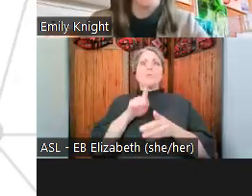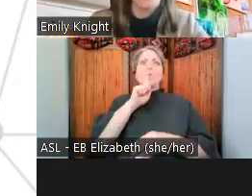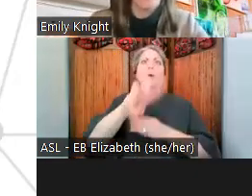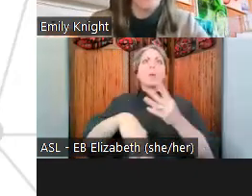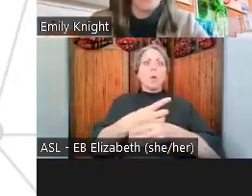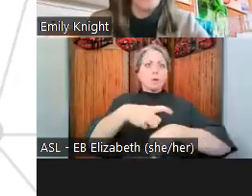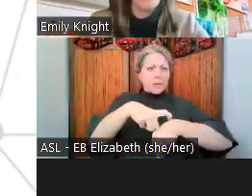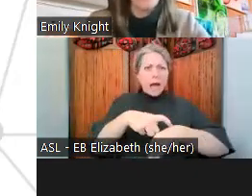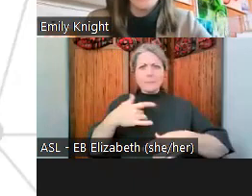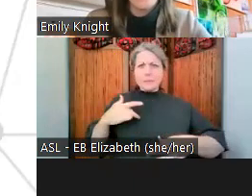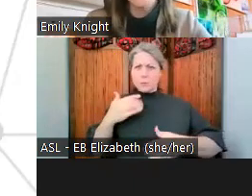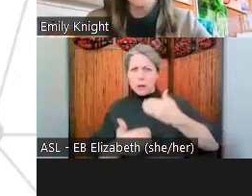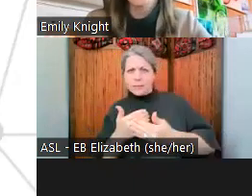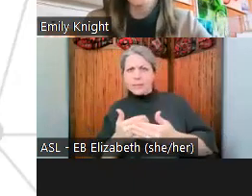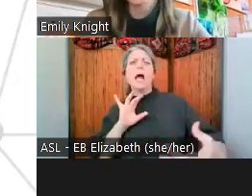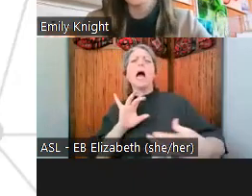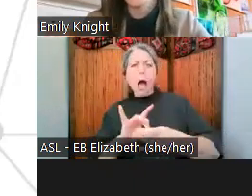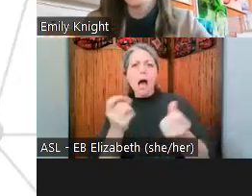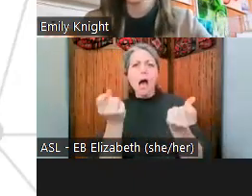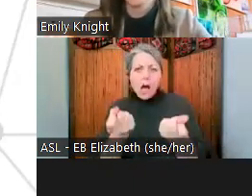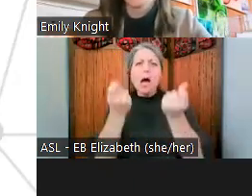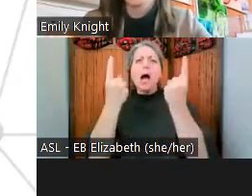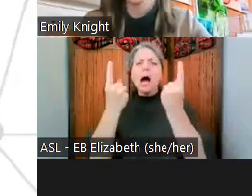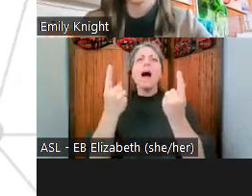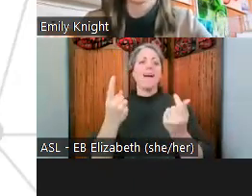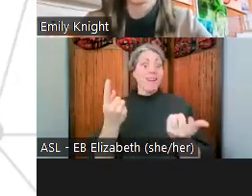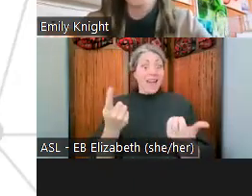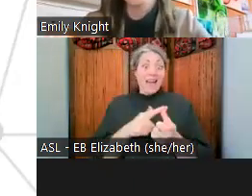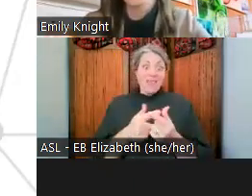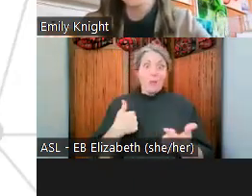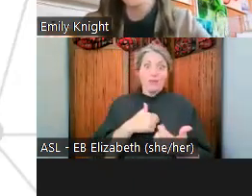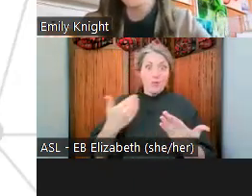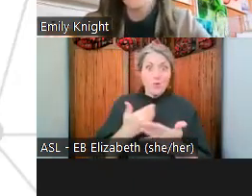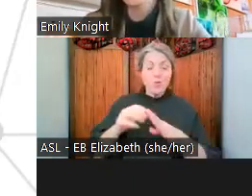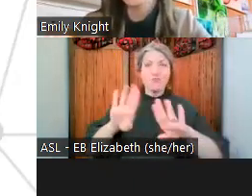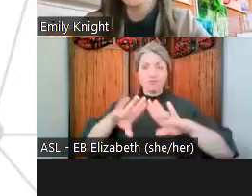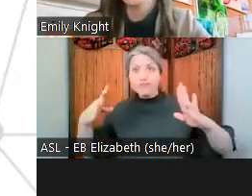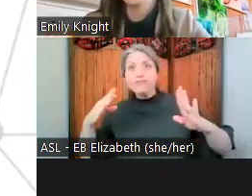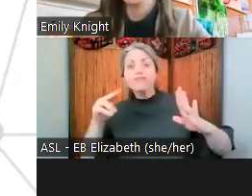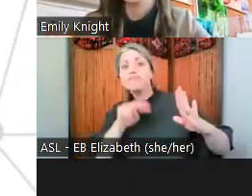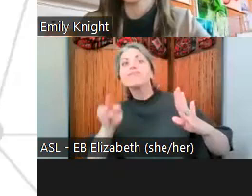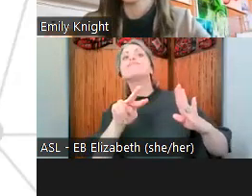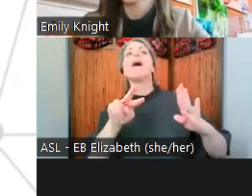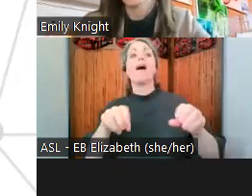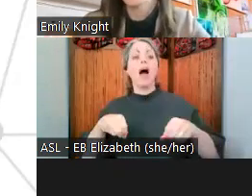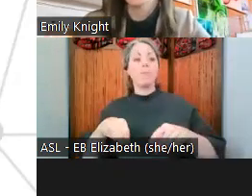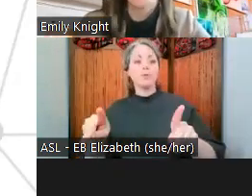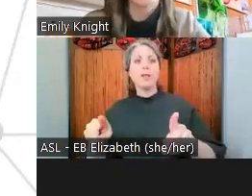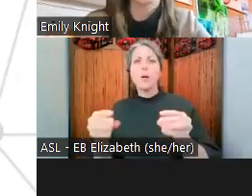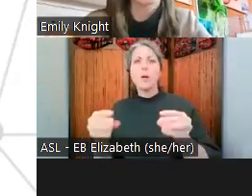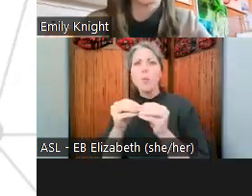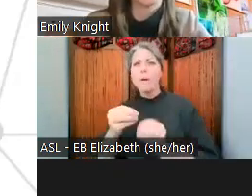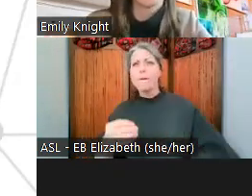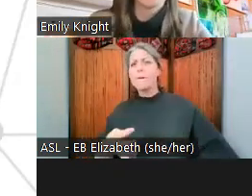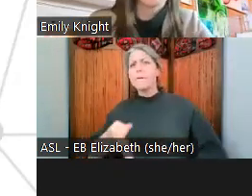processing. And that then opens a brand new door, which is the opportunity to be much smarter